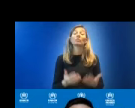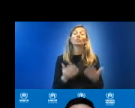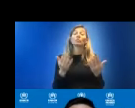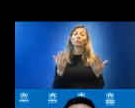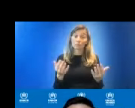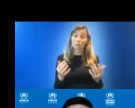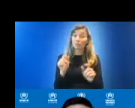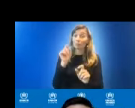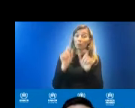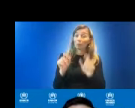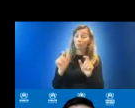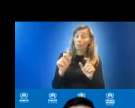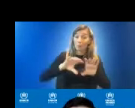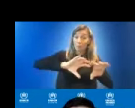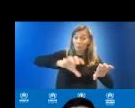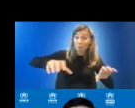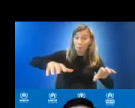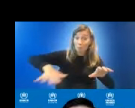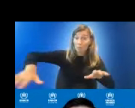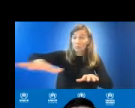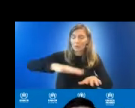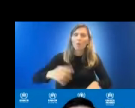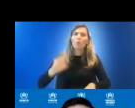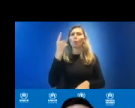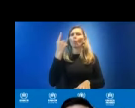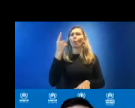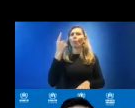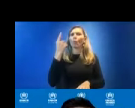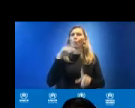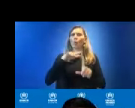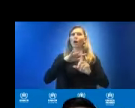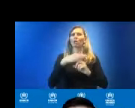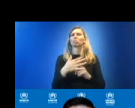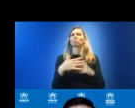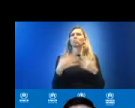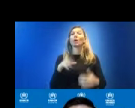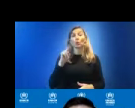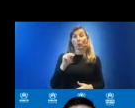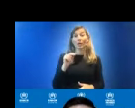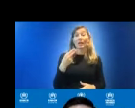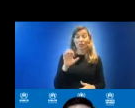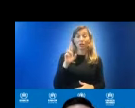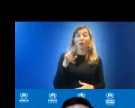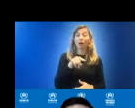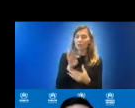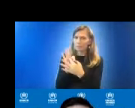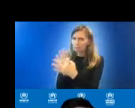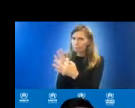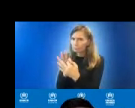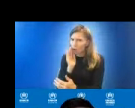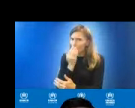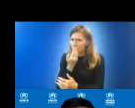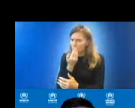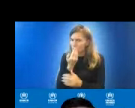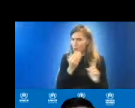working with in the field, I'll mention one case where UNHCR engaged confidentially with the CRPD, and we